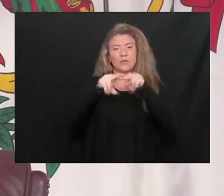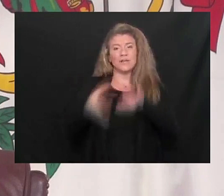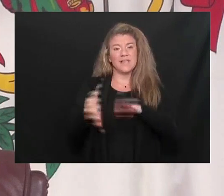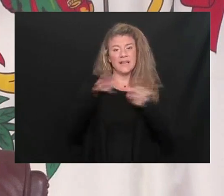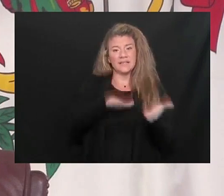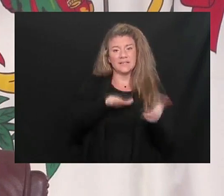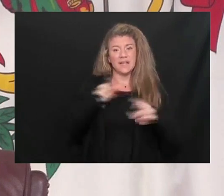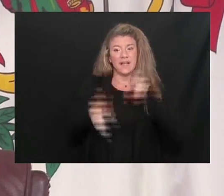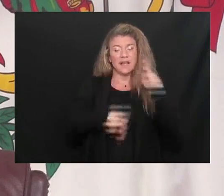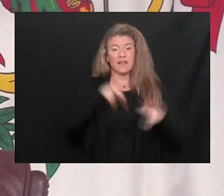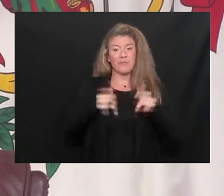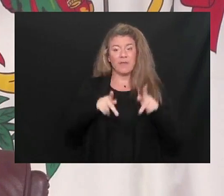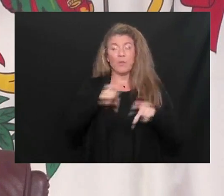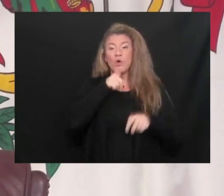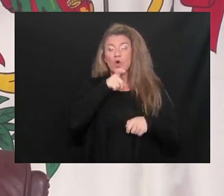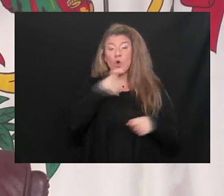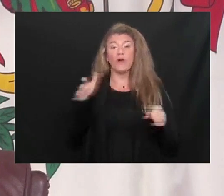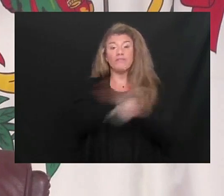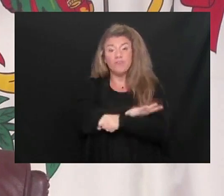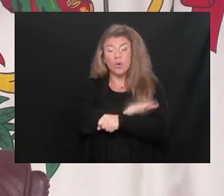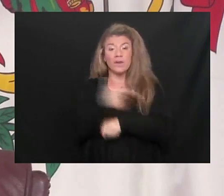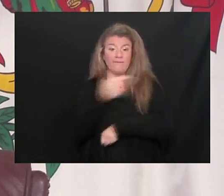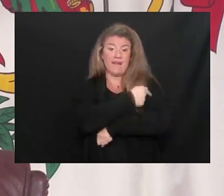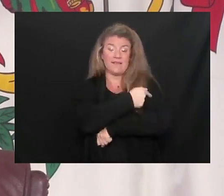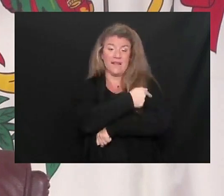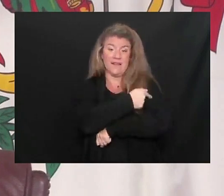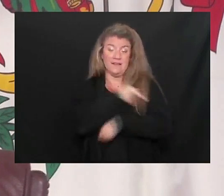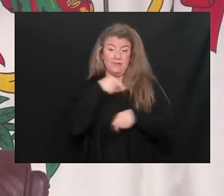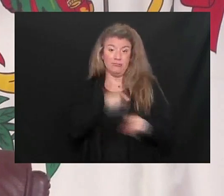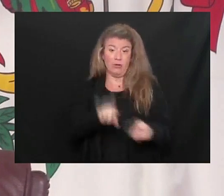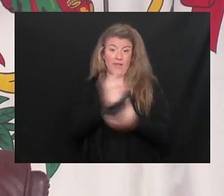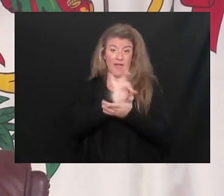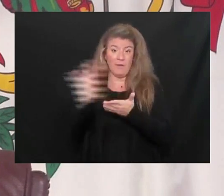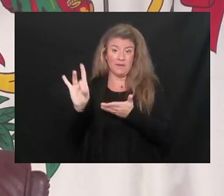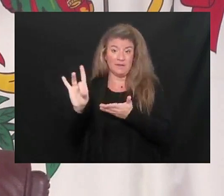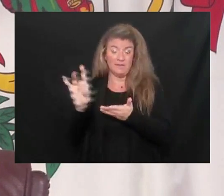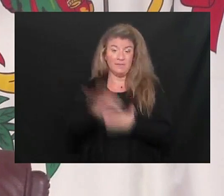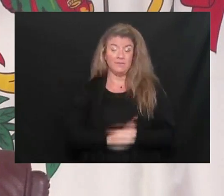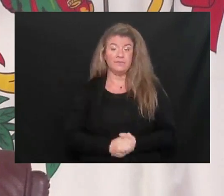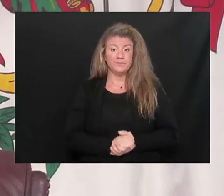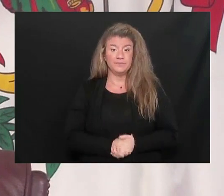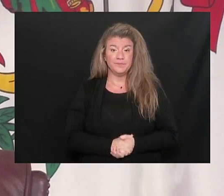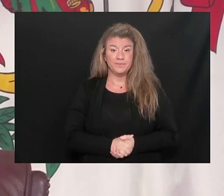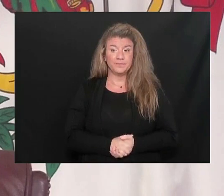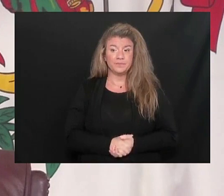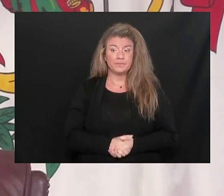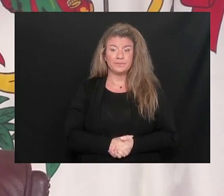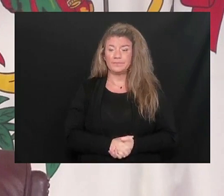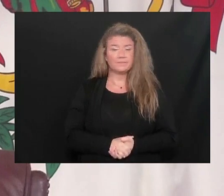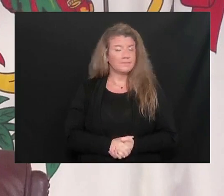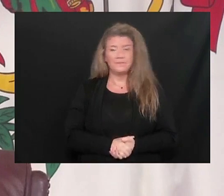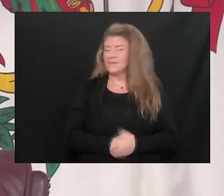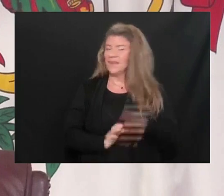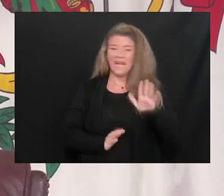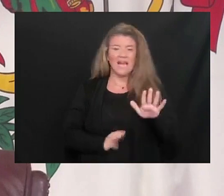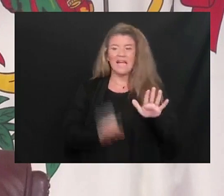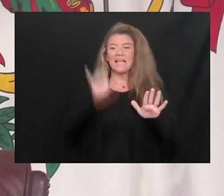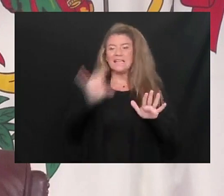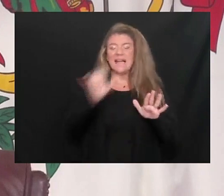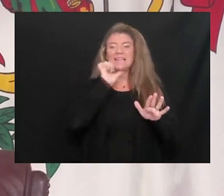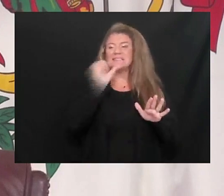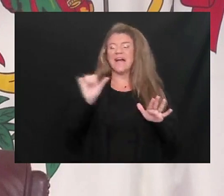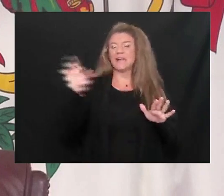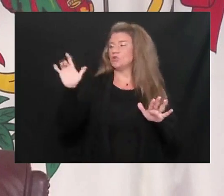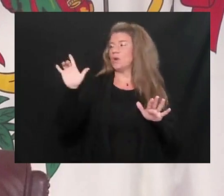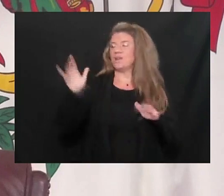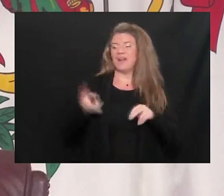of people that are fully vaccinated over the last 8 weeks. Now, that's not a 25% increase